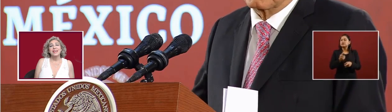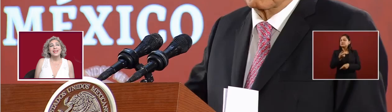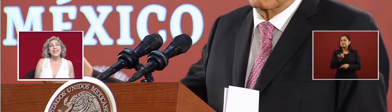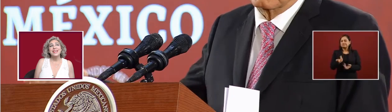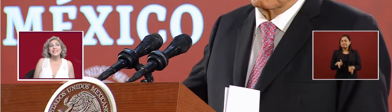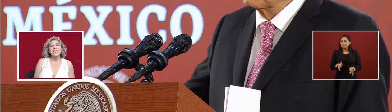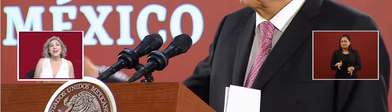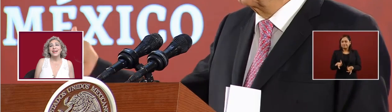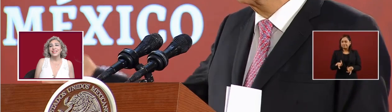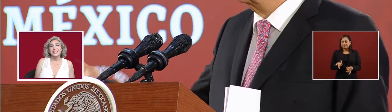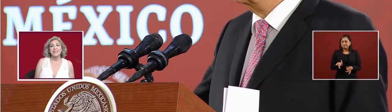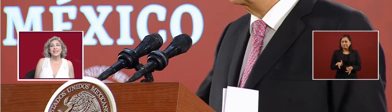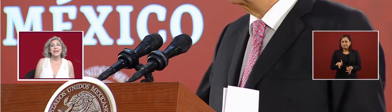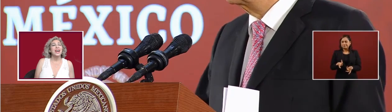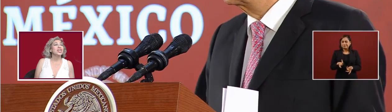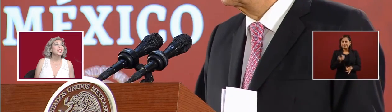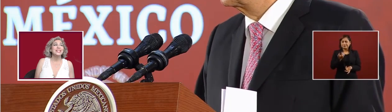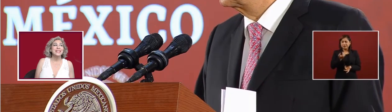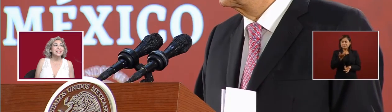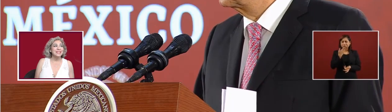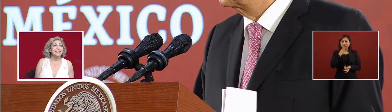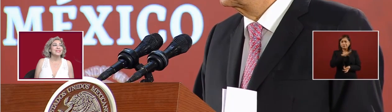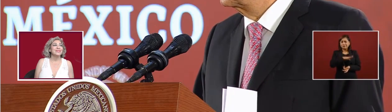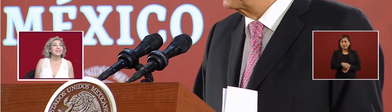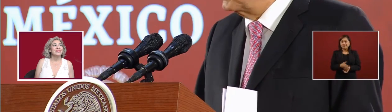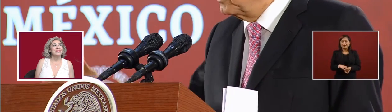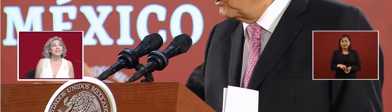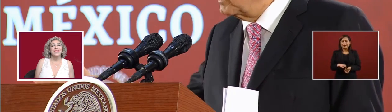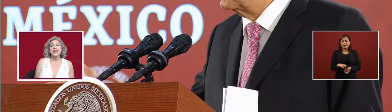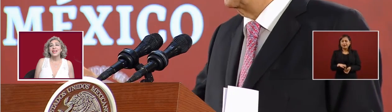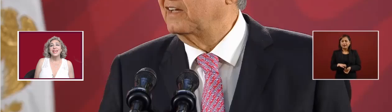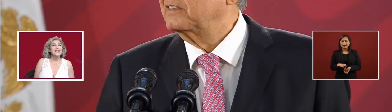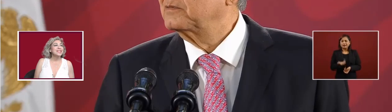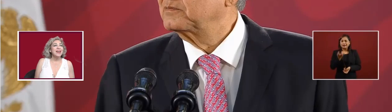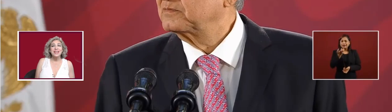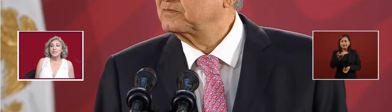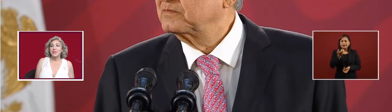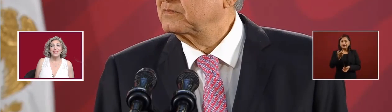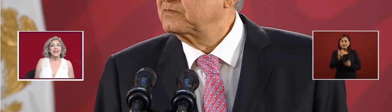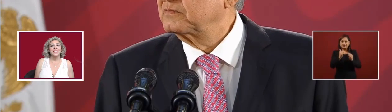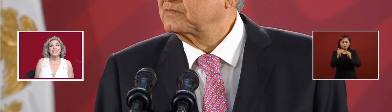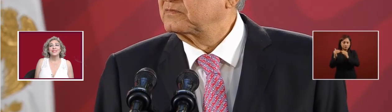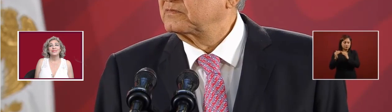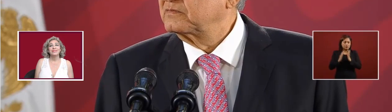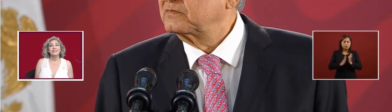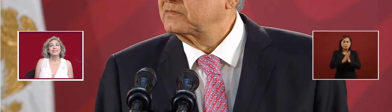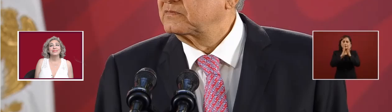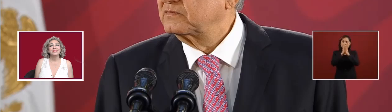he is not a good citizen he's not a Democrat